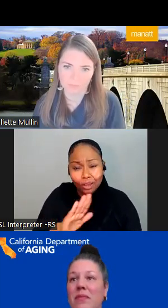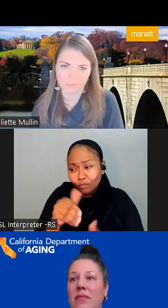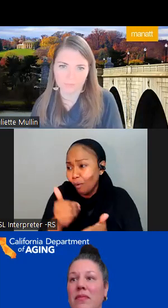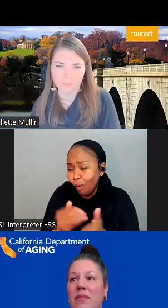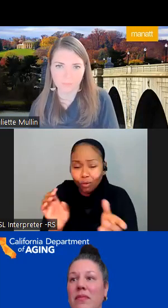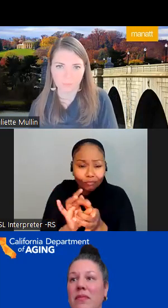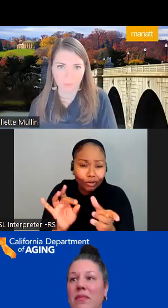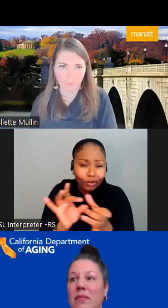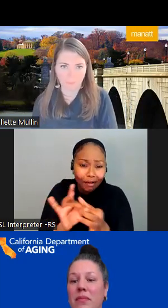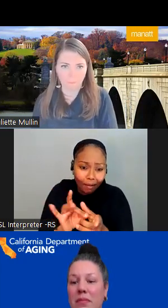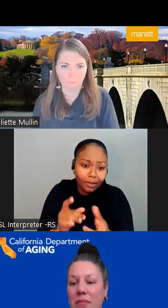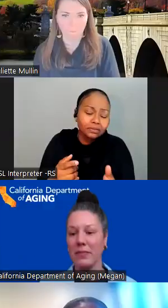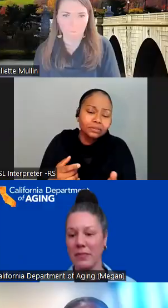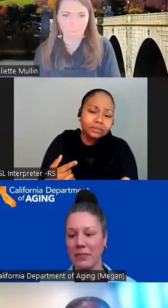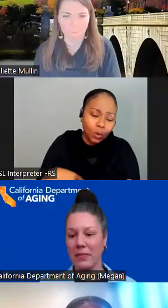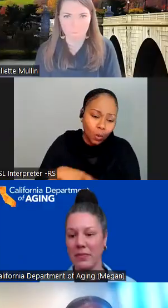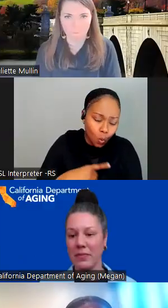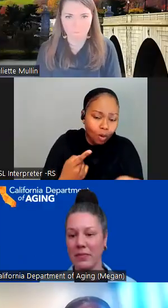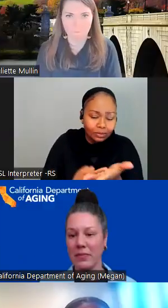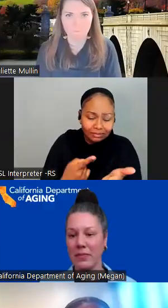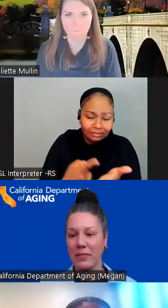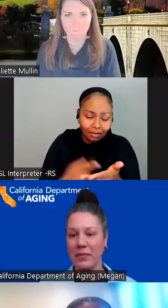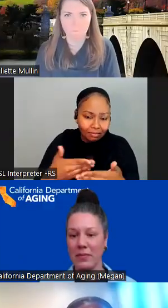We're going to talk about the next steps.